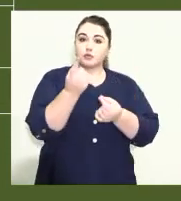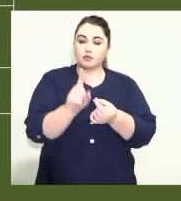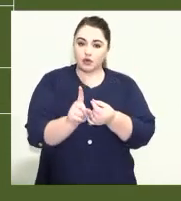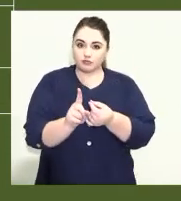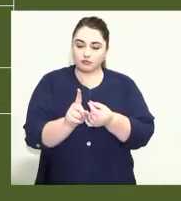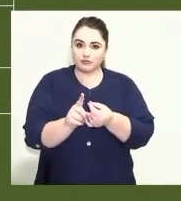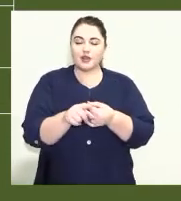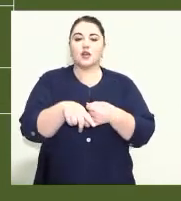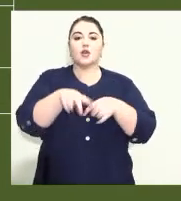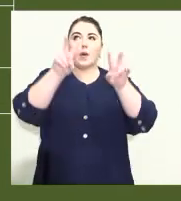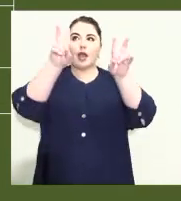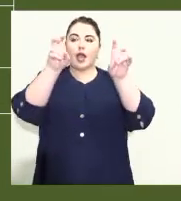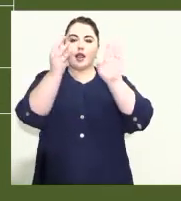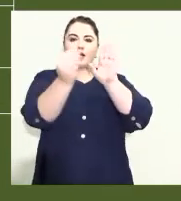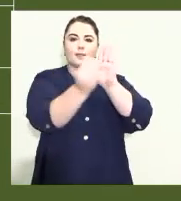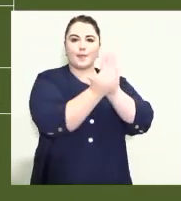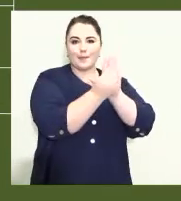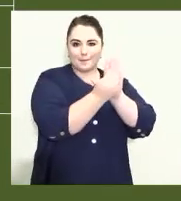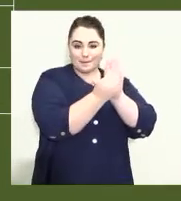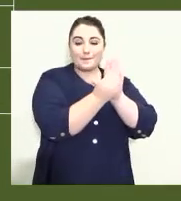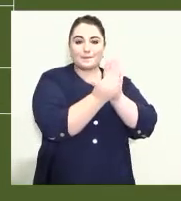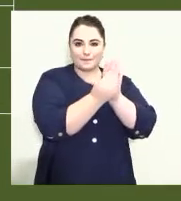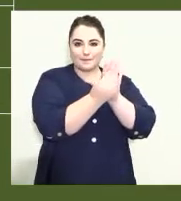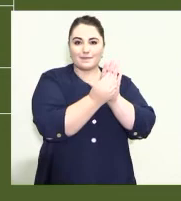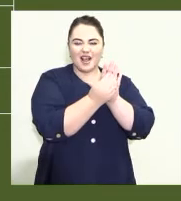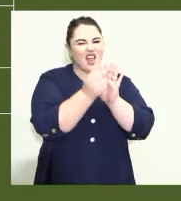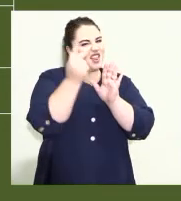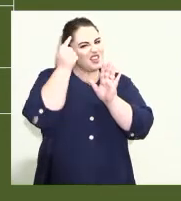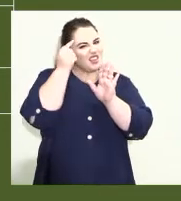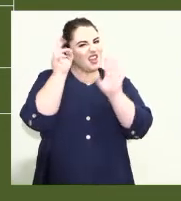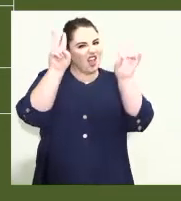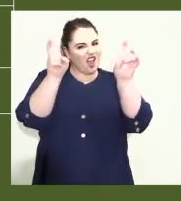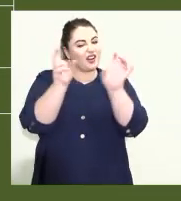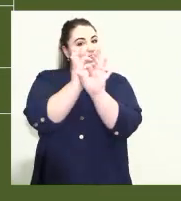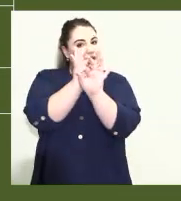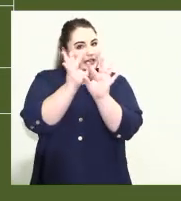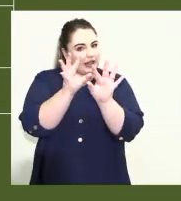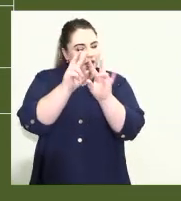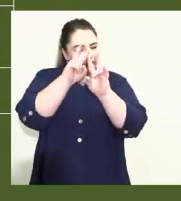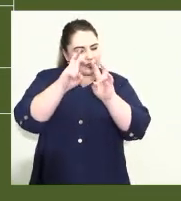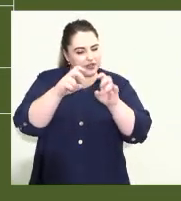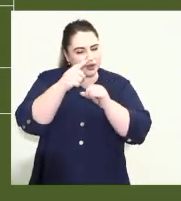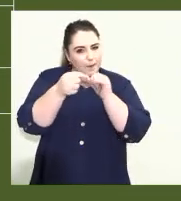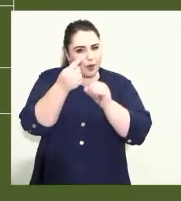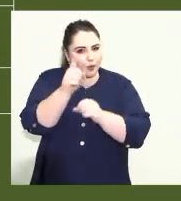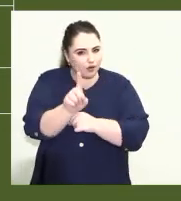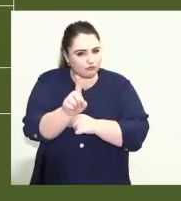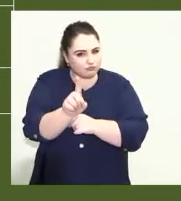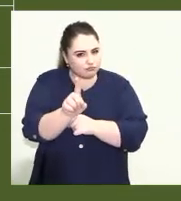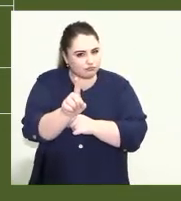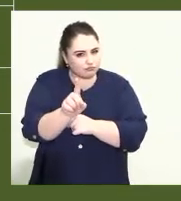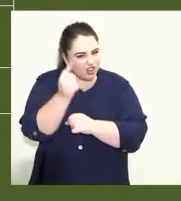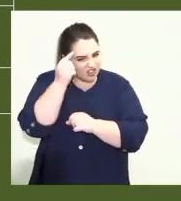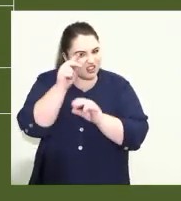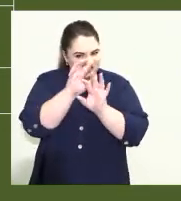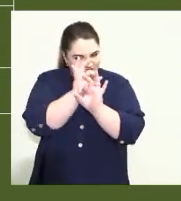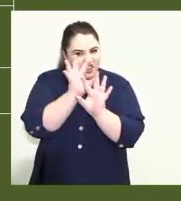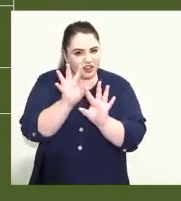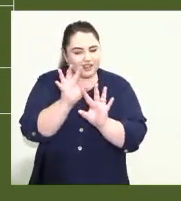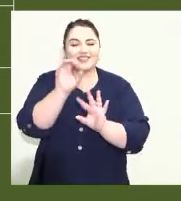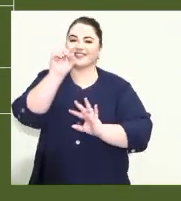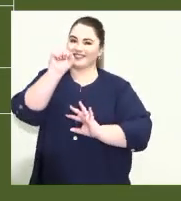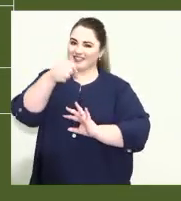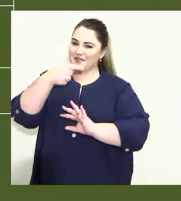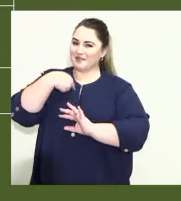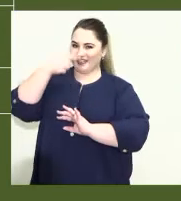do, you give a heading. Do you think this heading makes it clear what this investigation is all about? I think